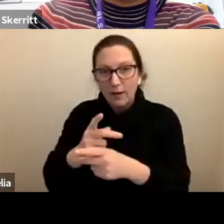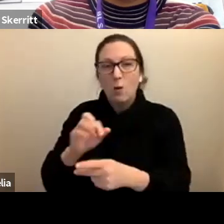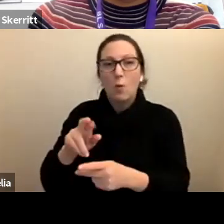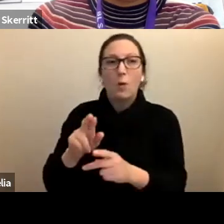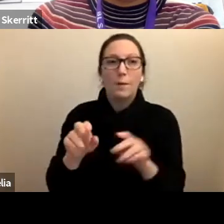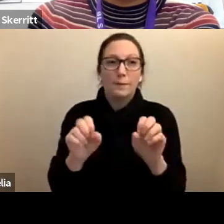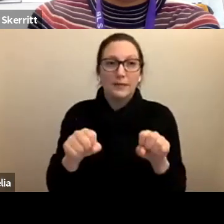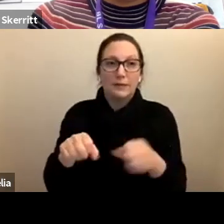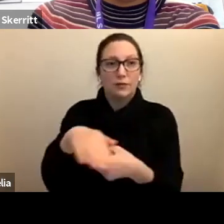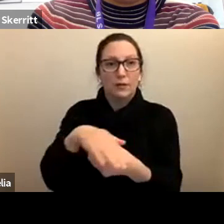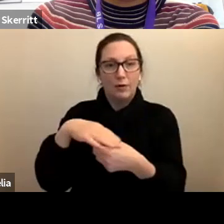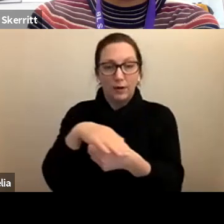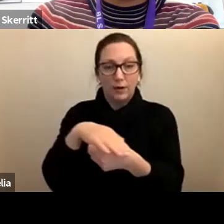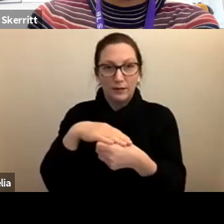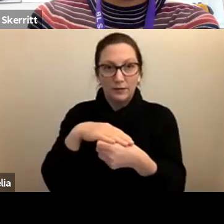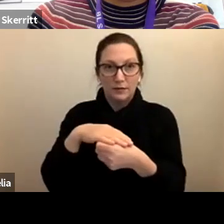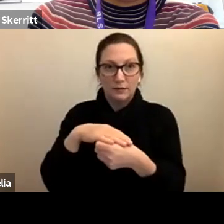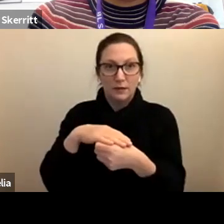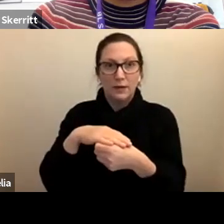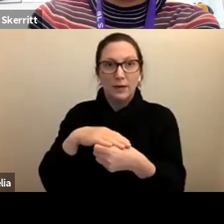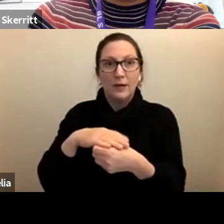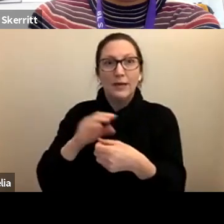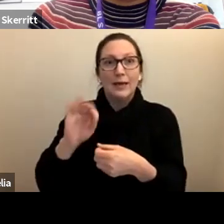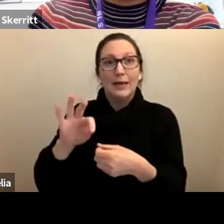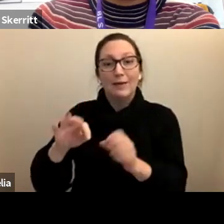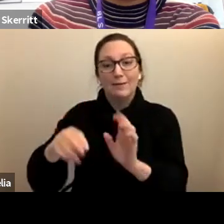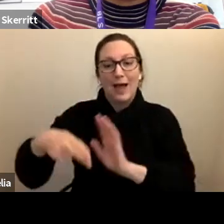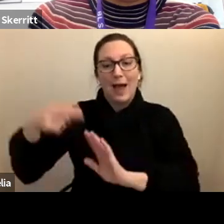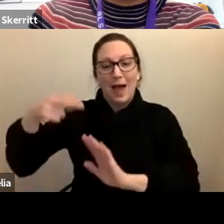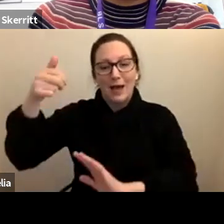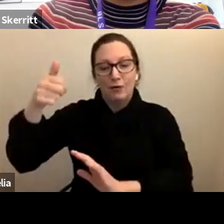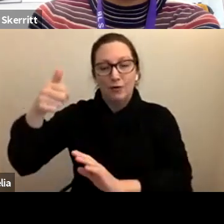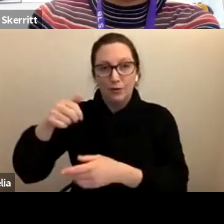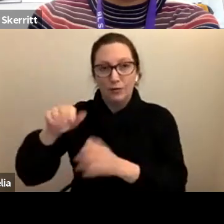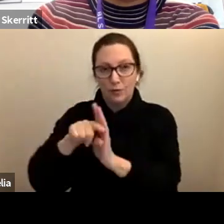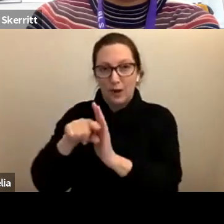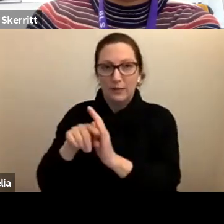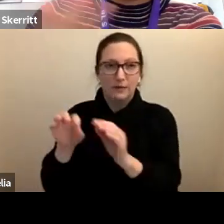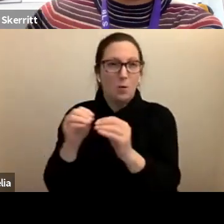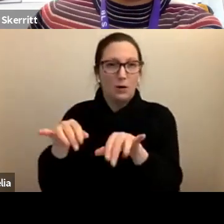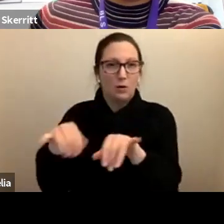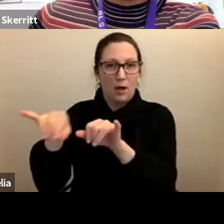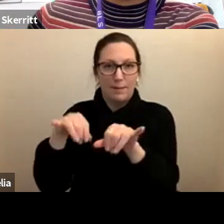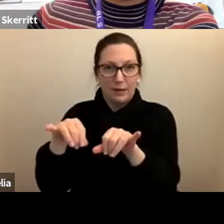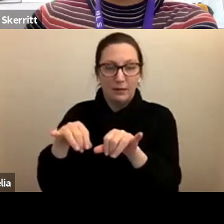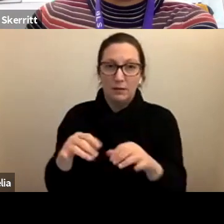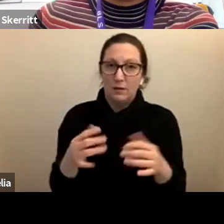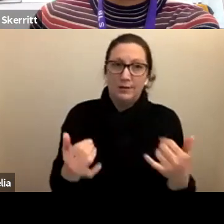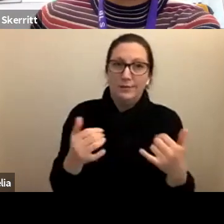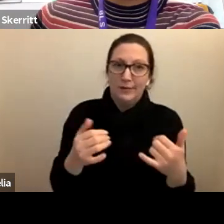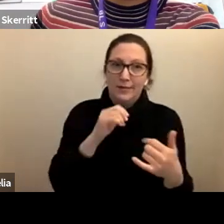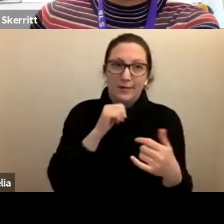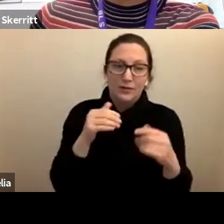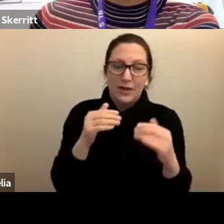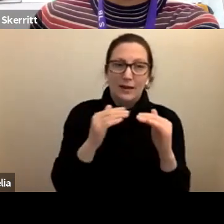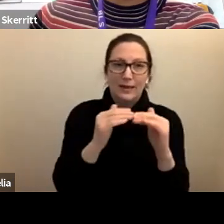areas where higher grades are more common. I don't think that there's an equal distribution of grade types across